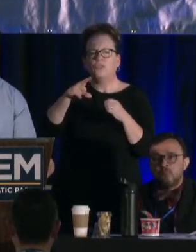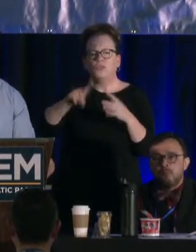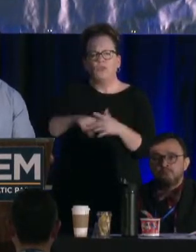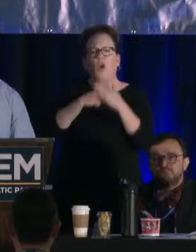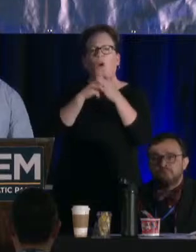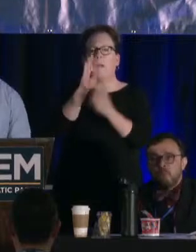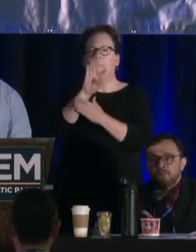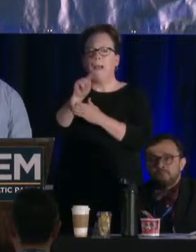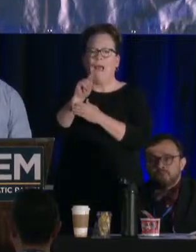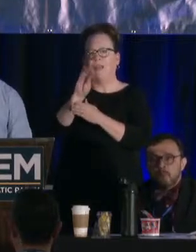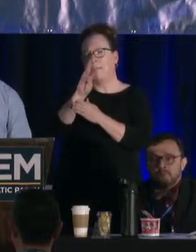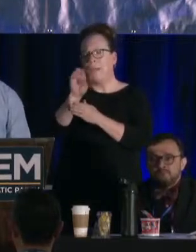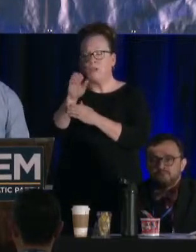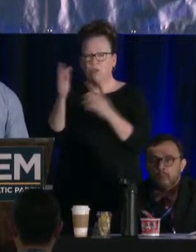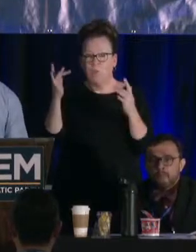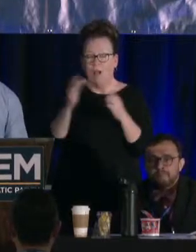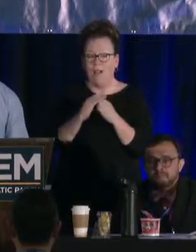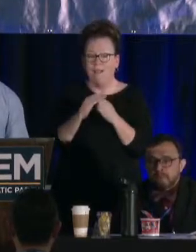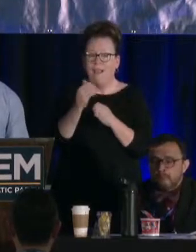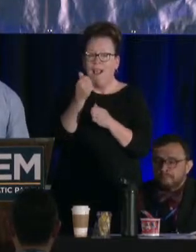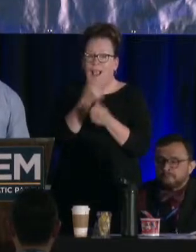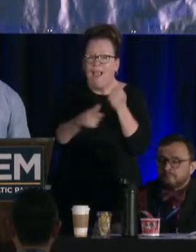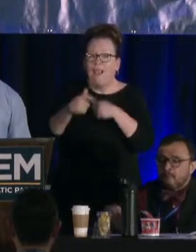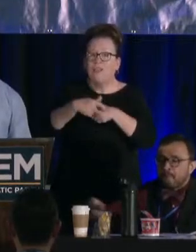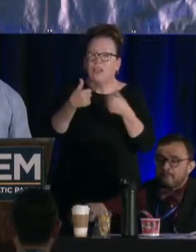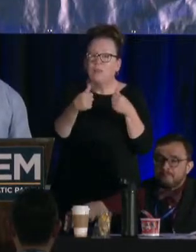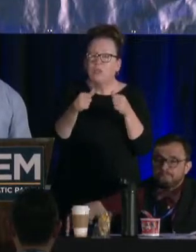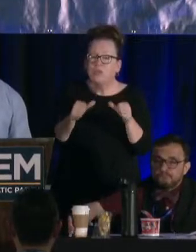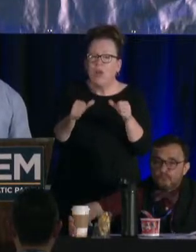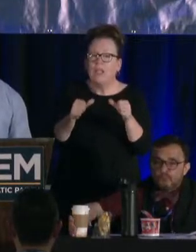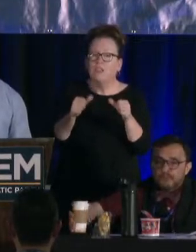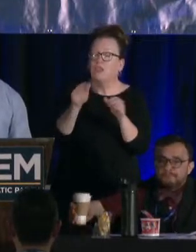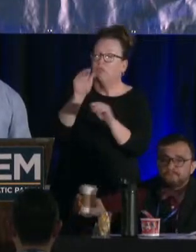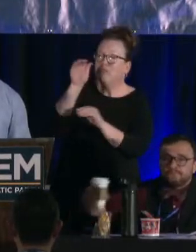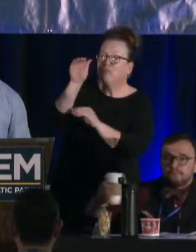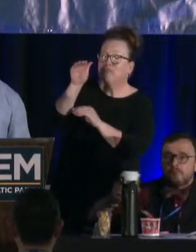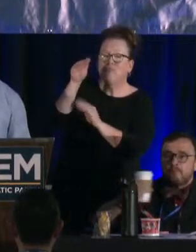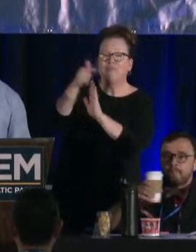measure for this is because every time we've tried this in the legislature,